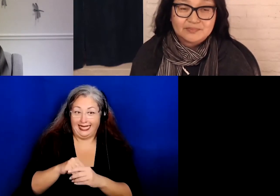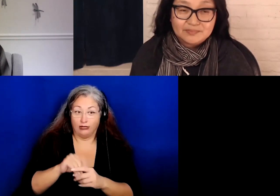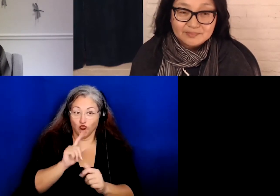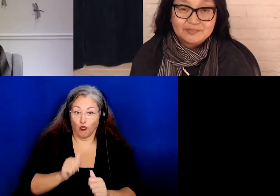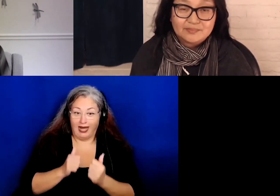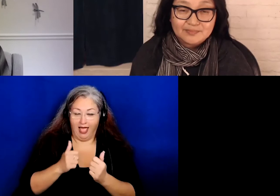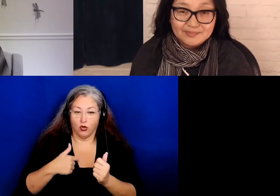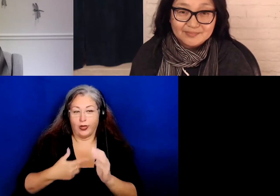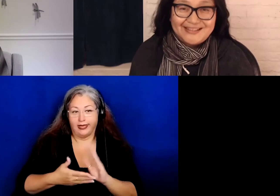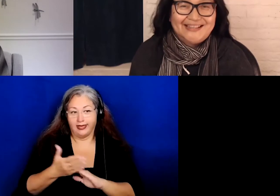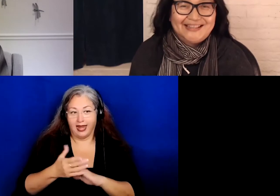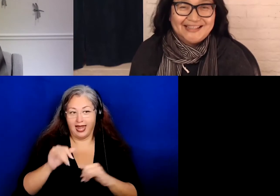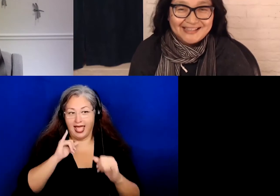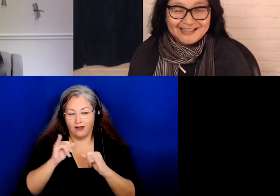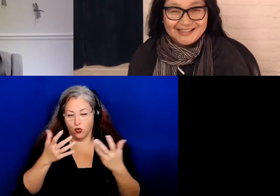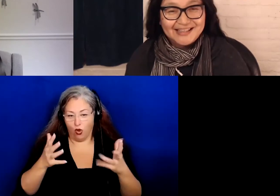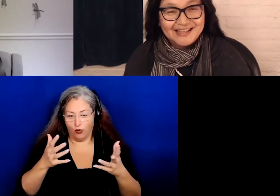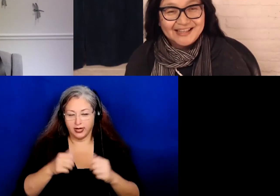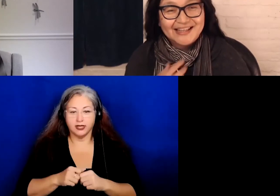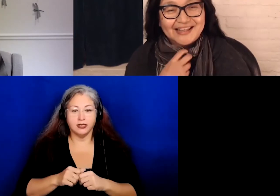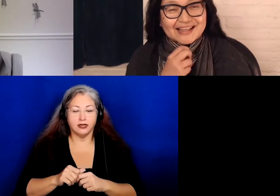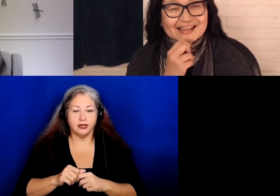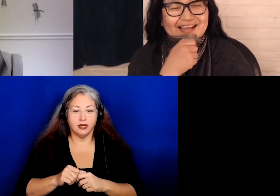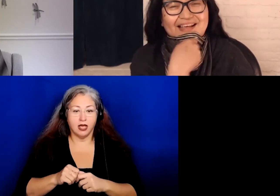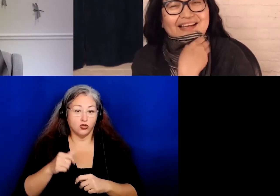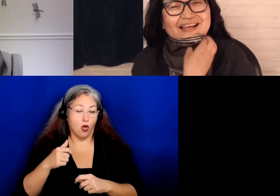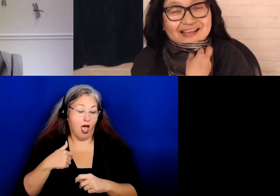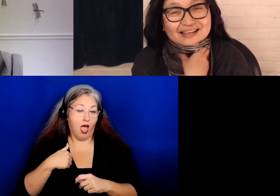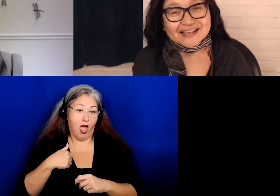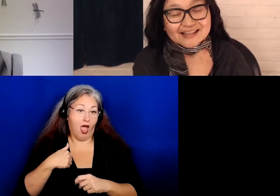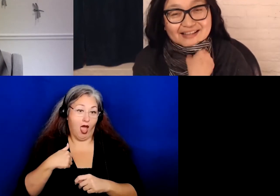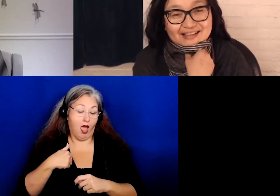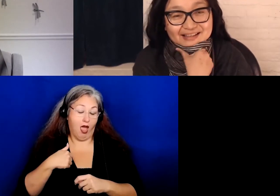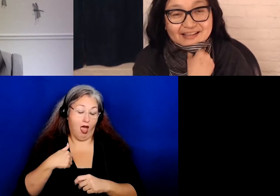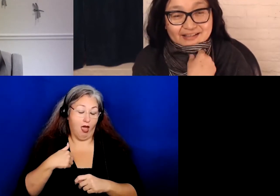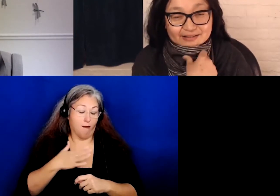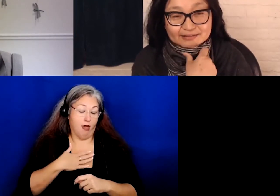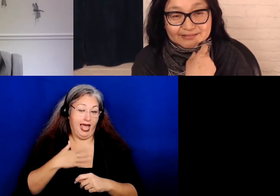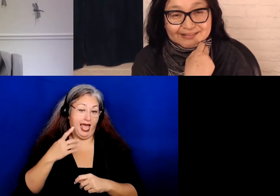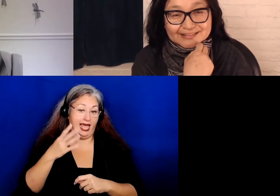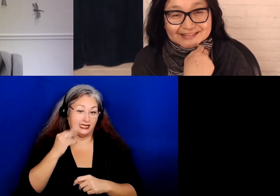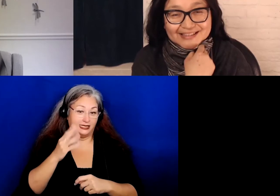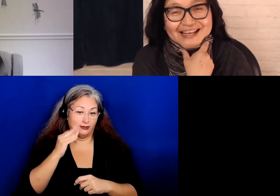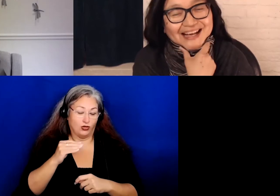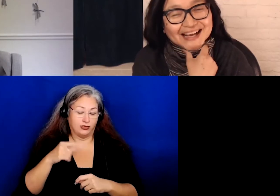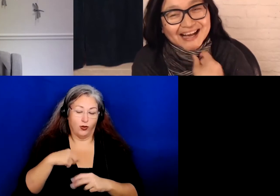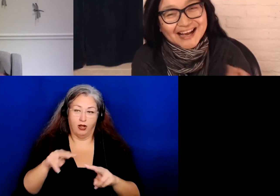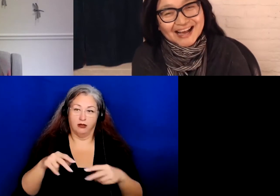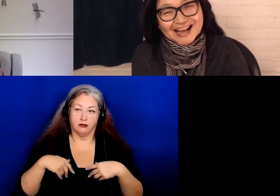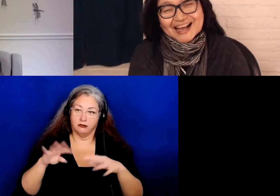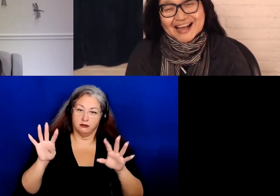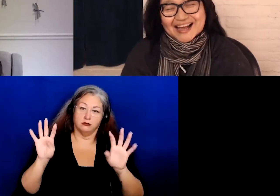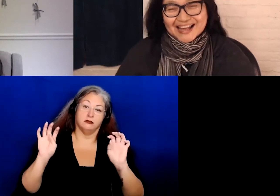We conducted an interview with him. I found the experience of meeting him to be so bewildering. I mean,